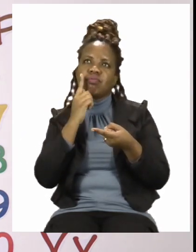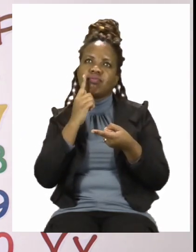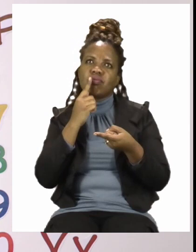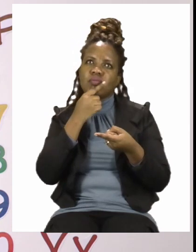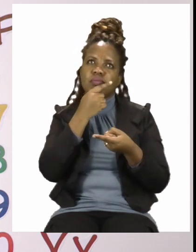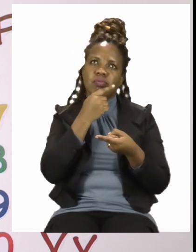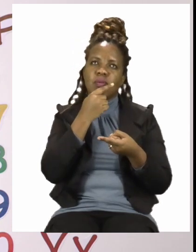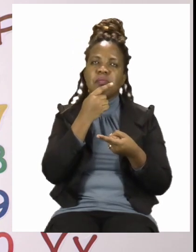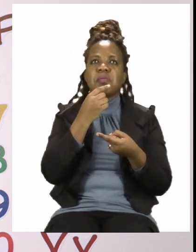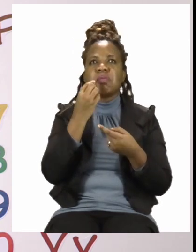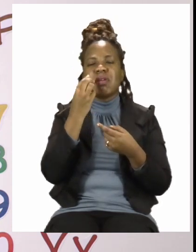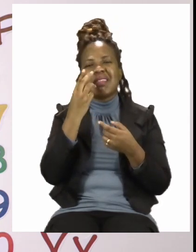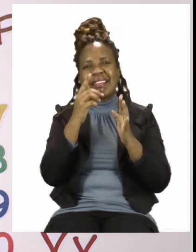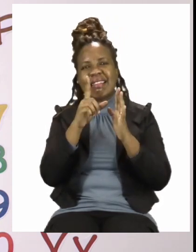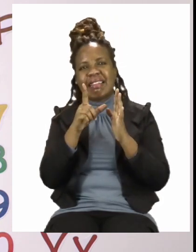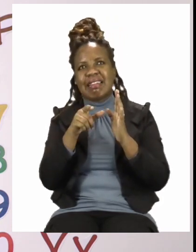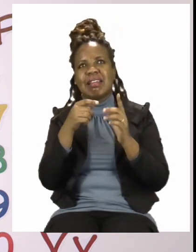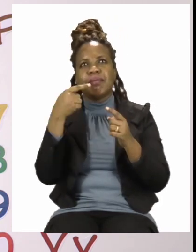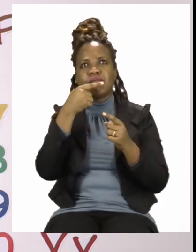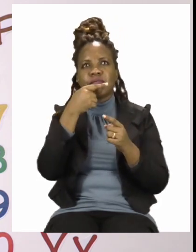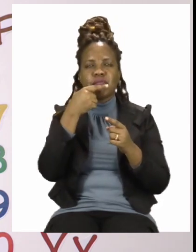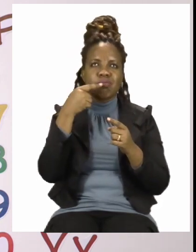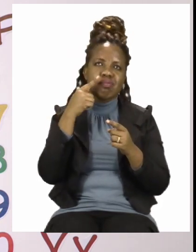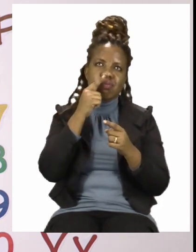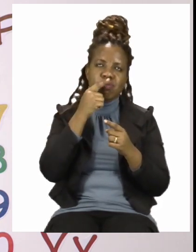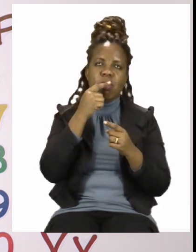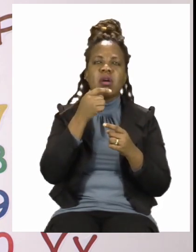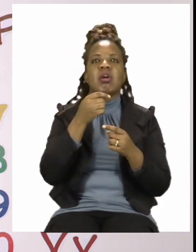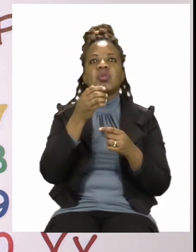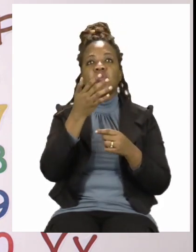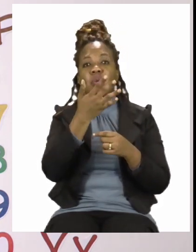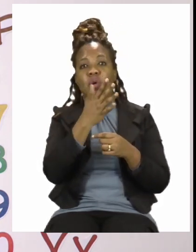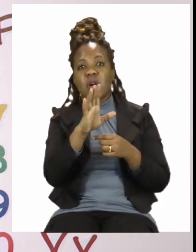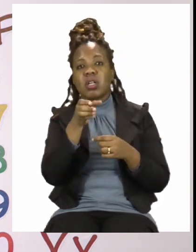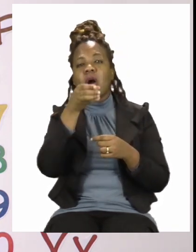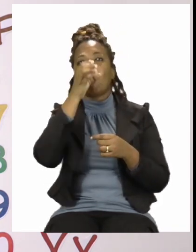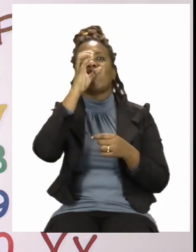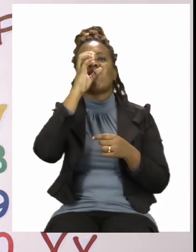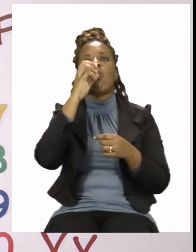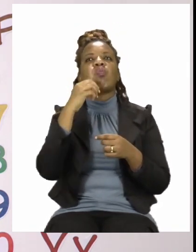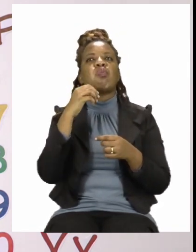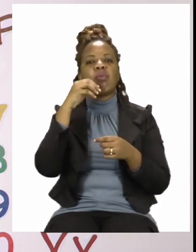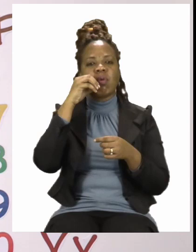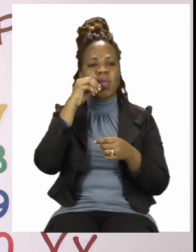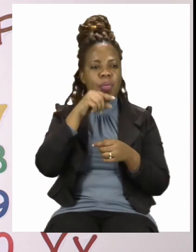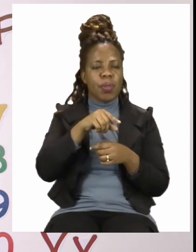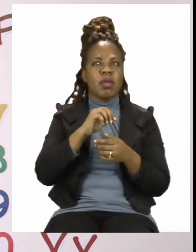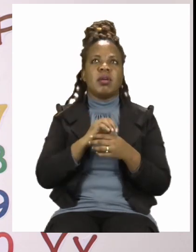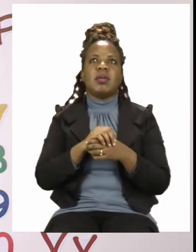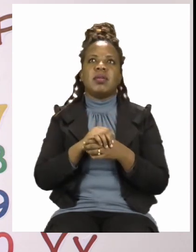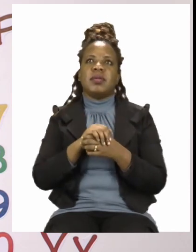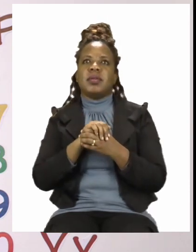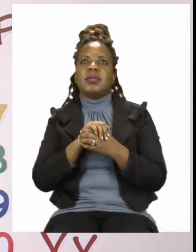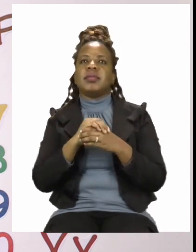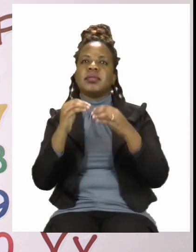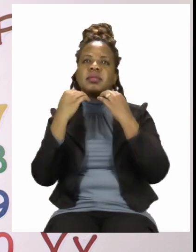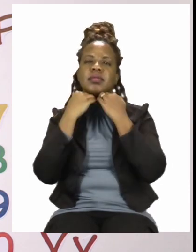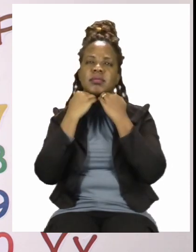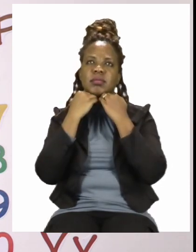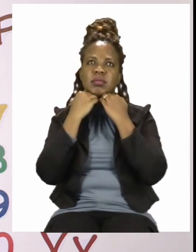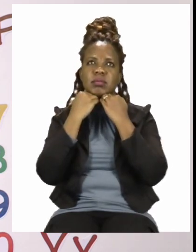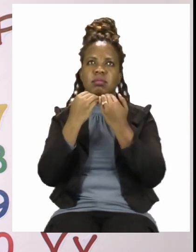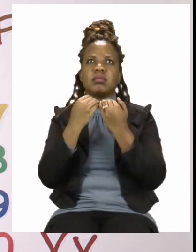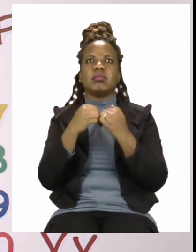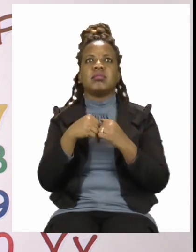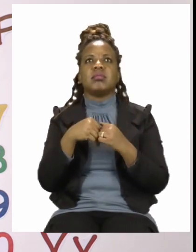we use water to rinse our mouths out. It is very important, boys and girls, to brush your